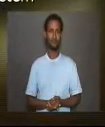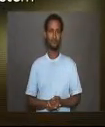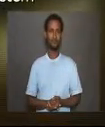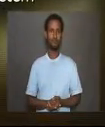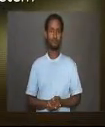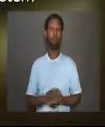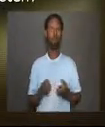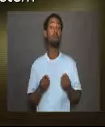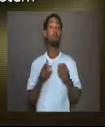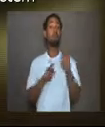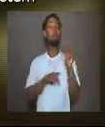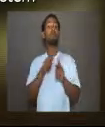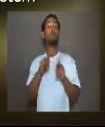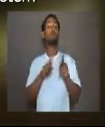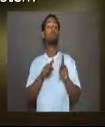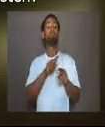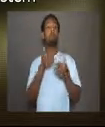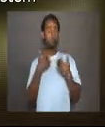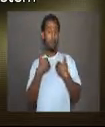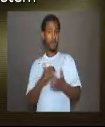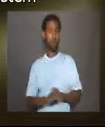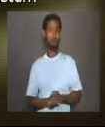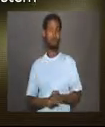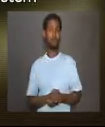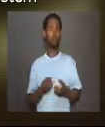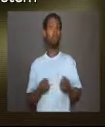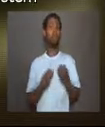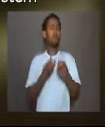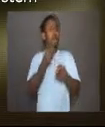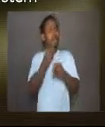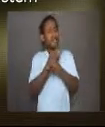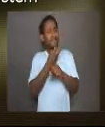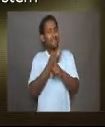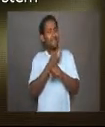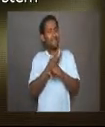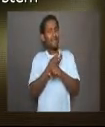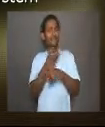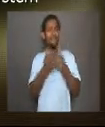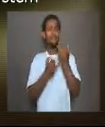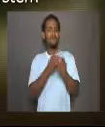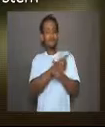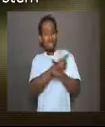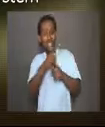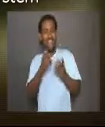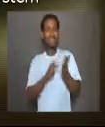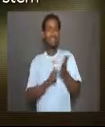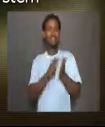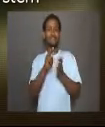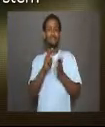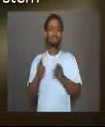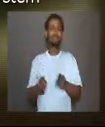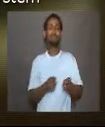The more people there are, the more difficult it is for the direct democratic system